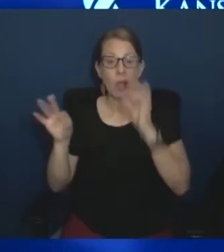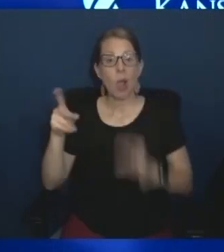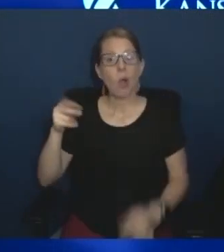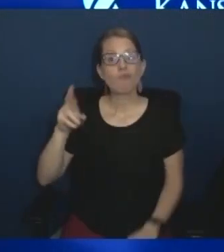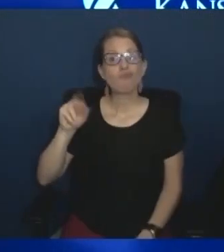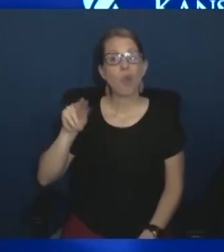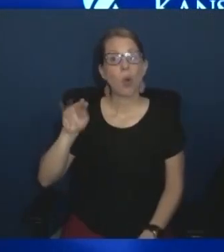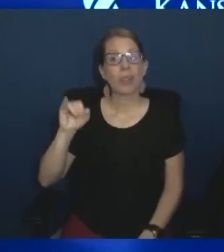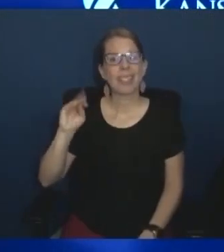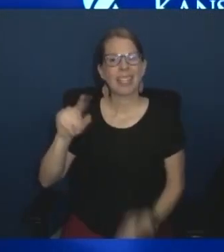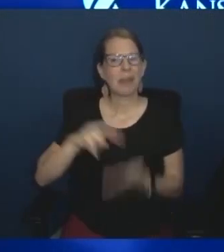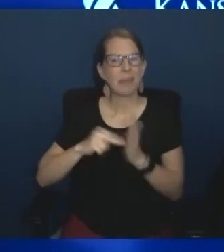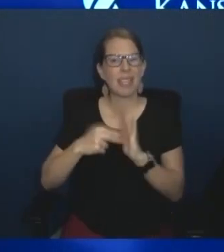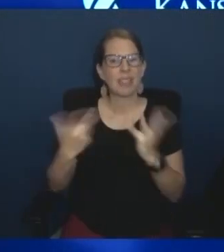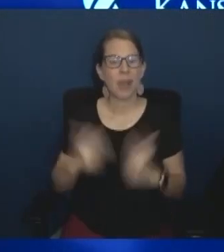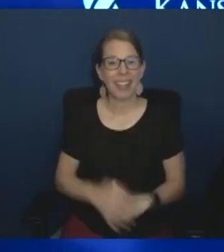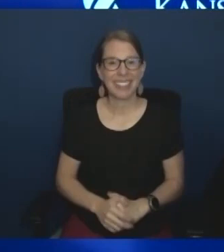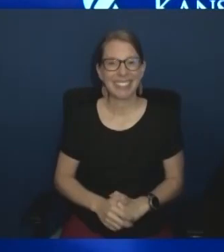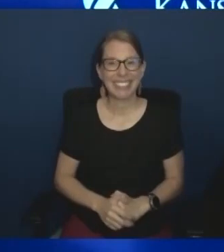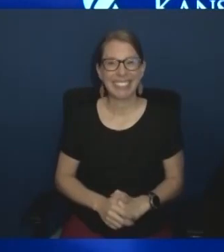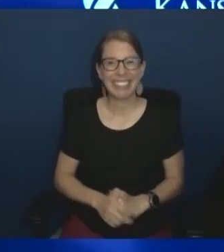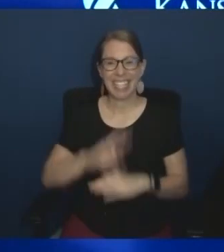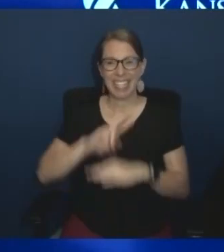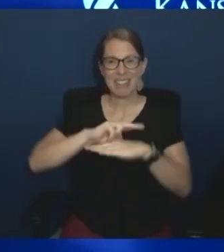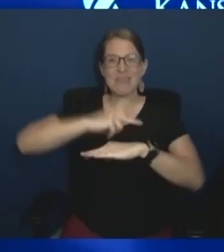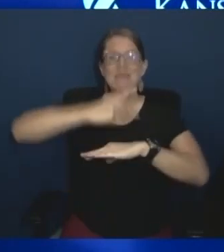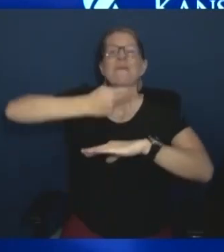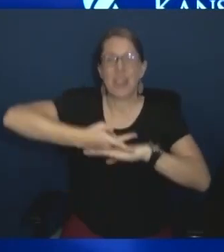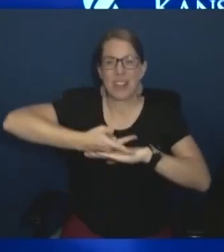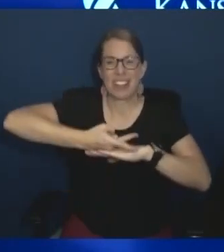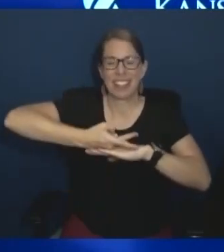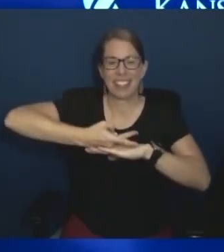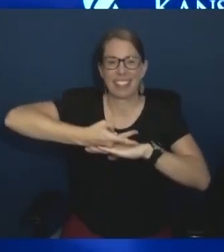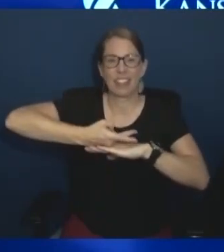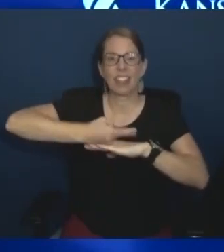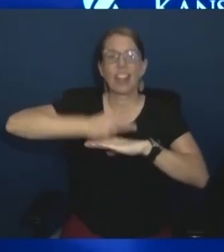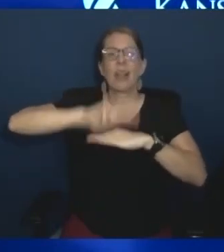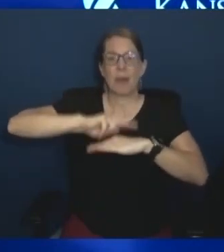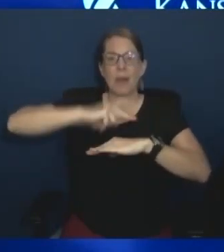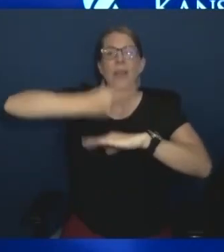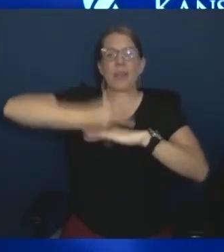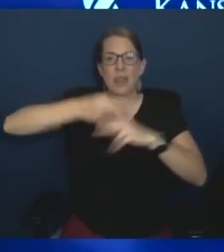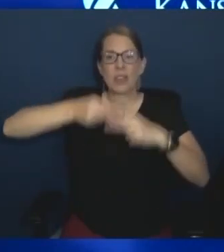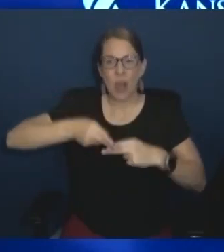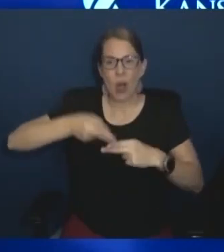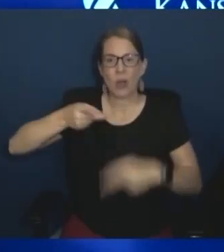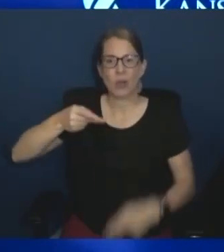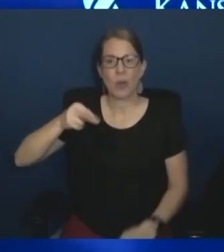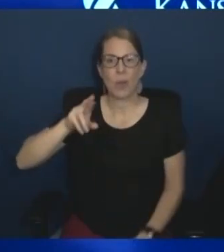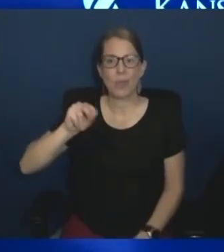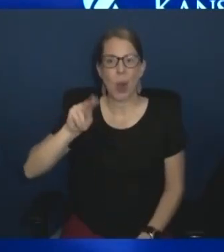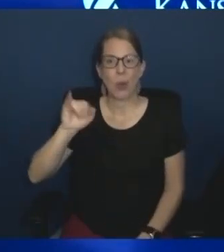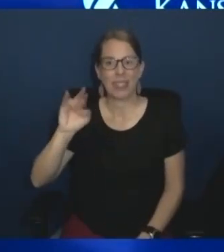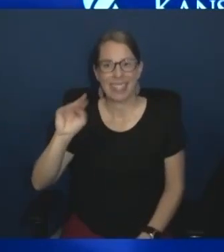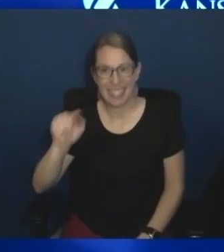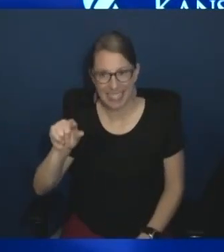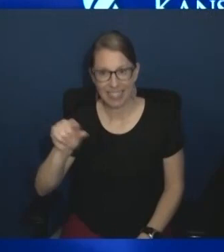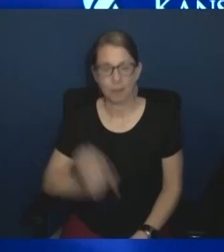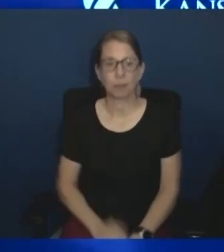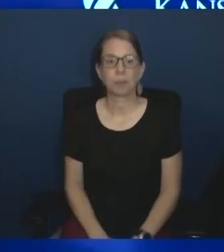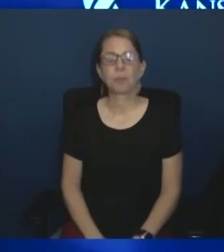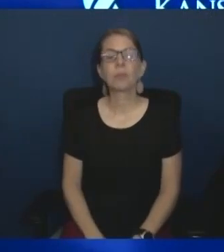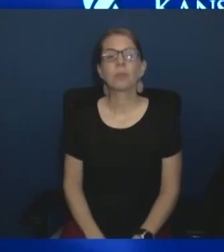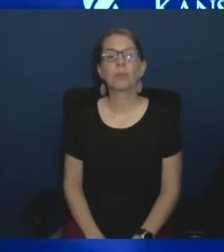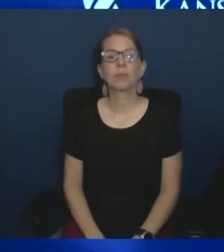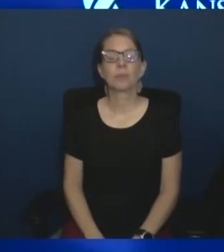The regular laying on people your stomach. Out there. Laying on your stomach. When we see you flipping people over is proning. Okay. So, and there's been